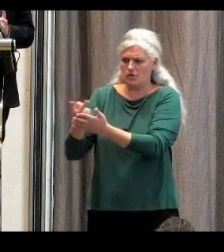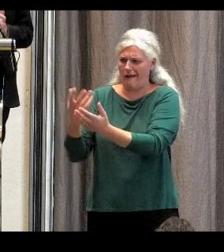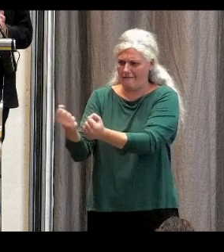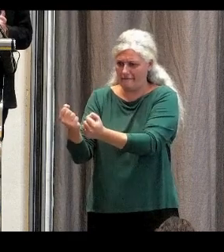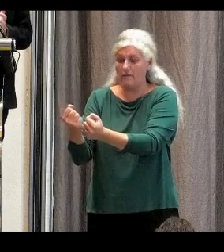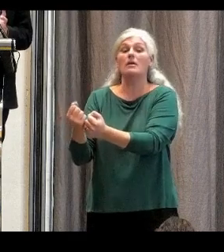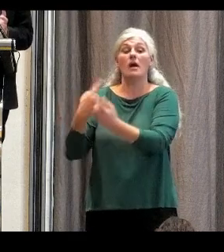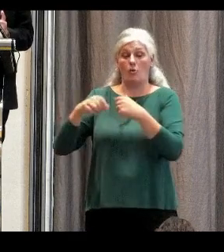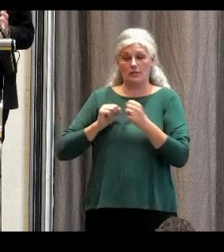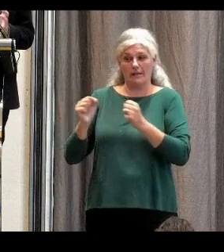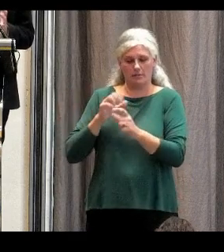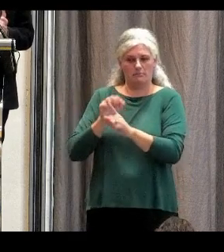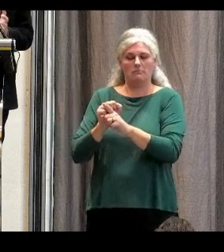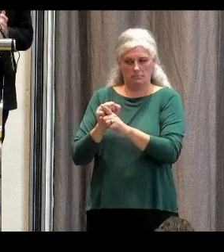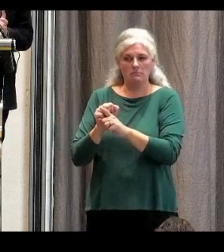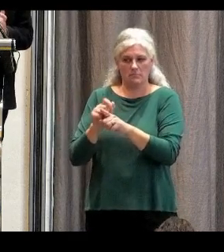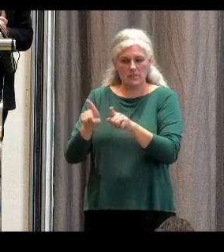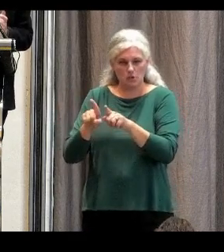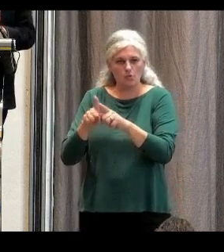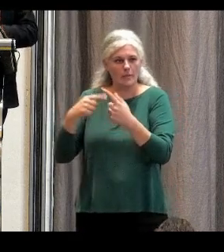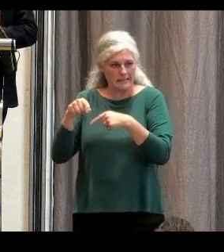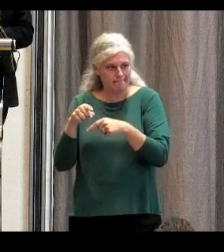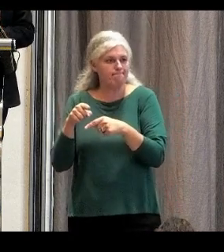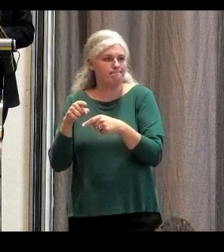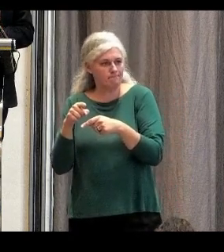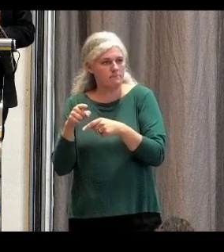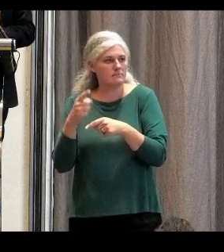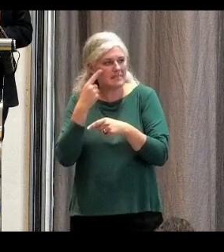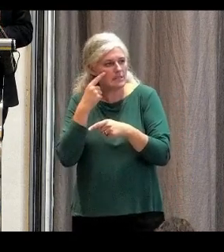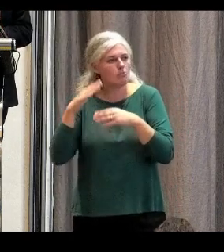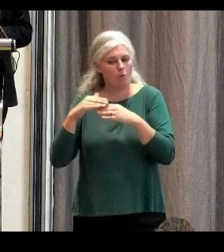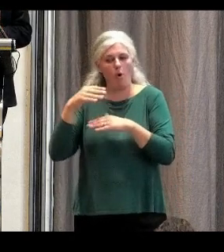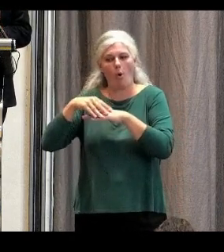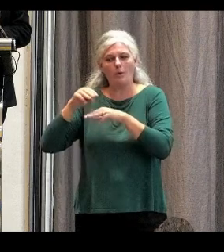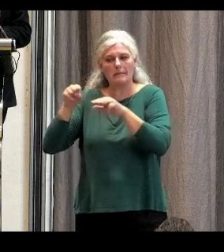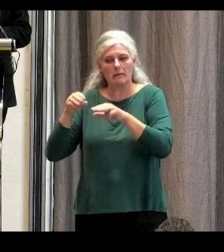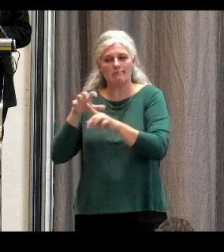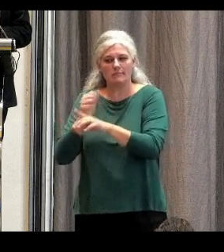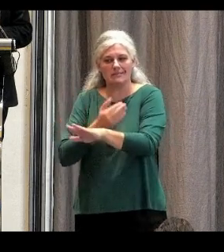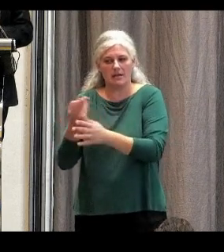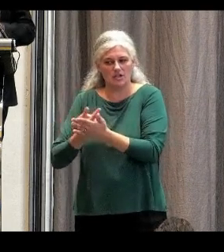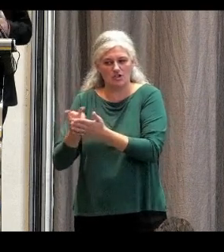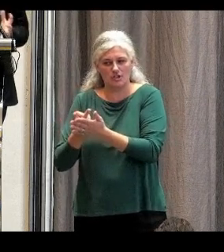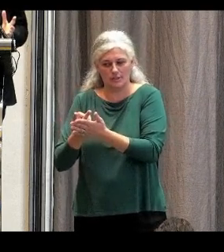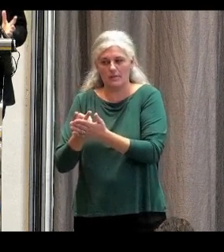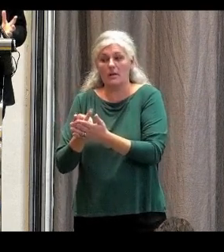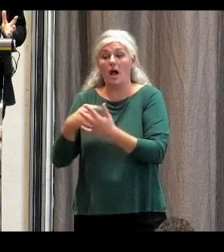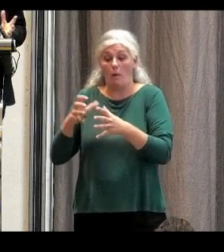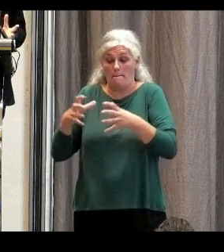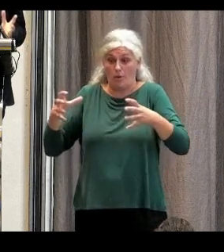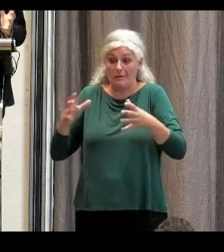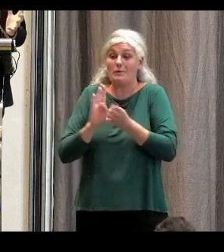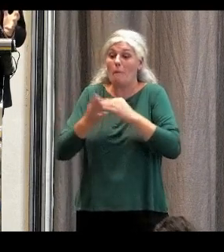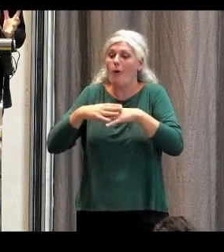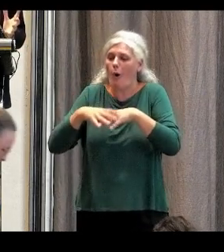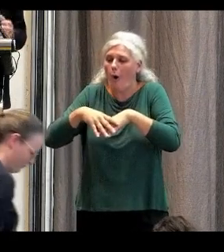and our services at the moment aren't as well geared up for seeing more elderly people starting with seizures. Our populations are getting